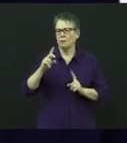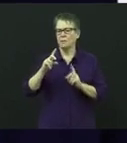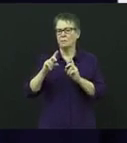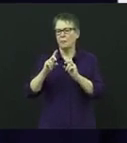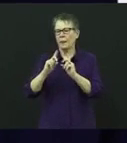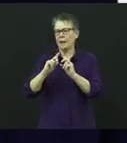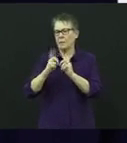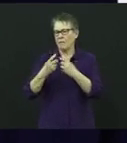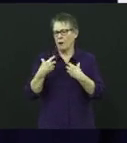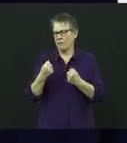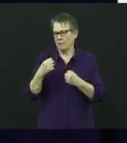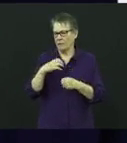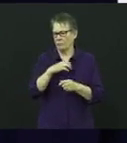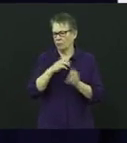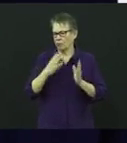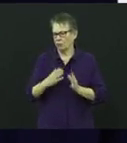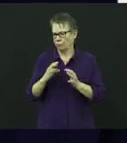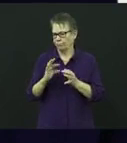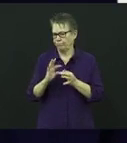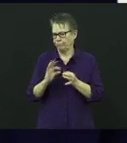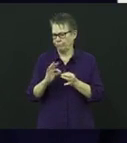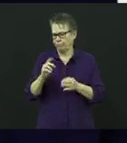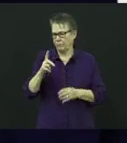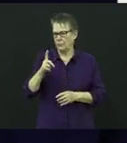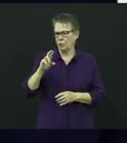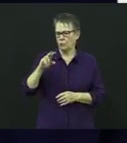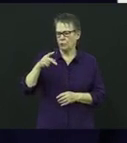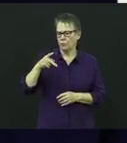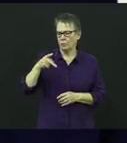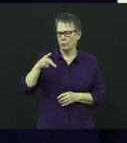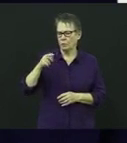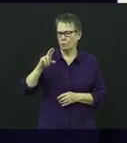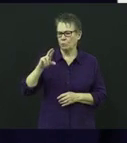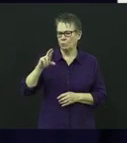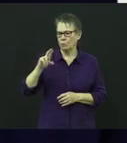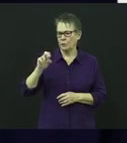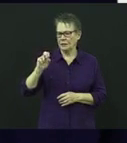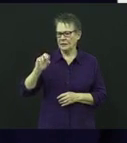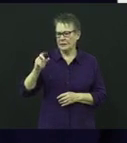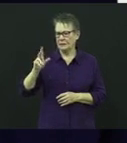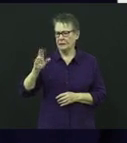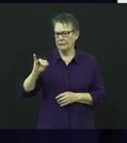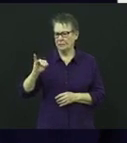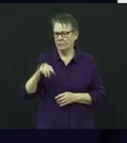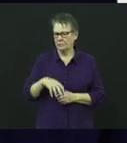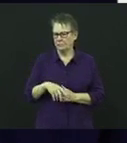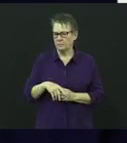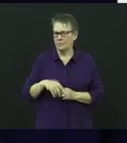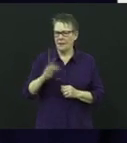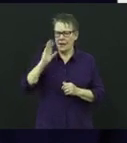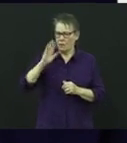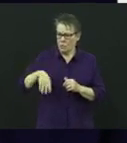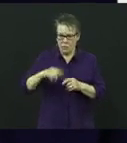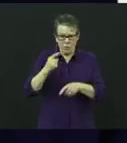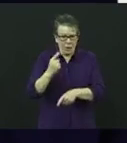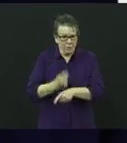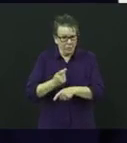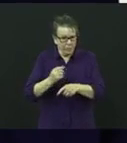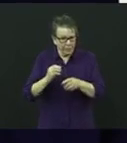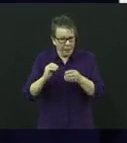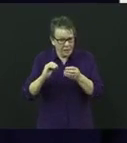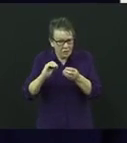As of 8 a.m. this morning, New Jersey now has the second highest number of cases in the nation. With